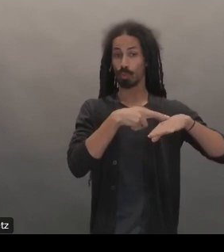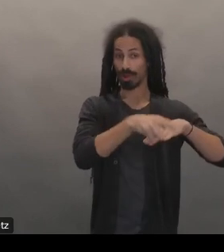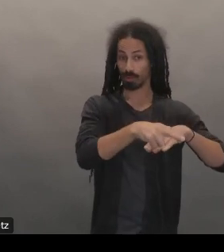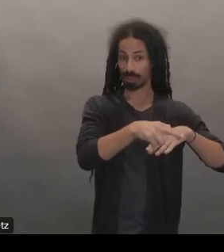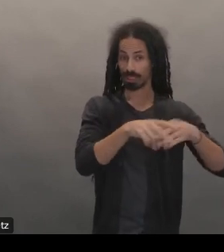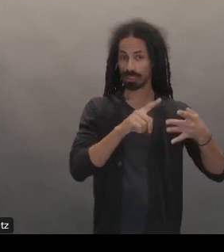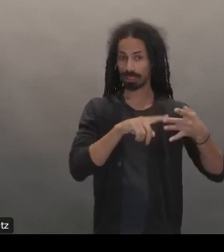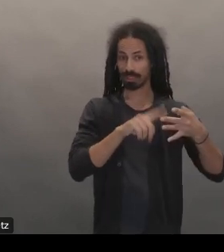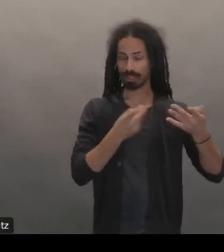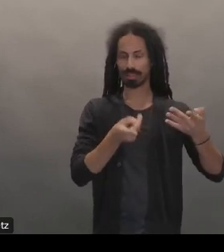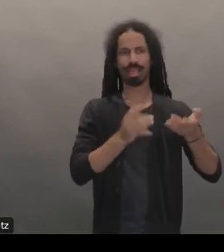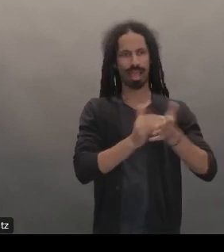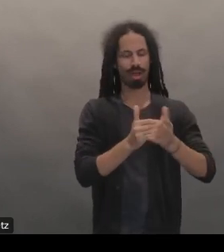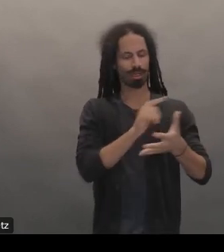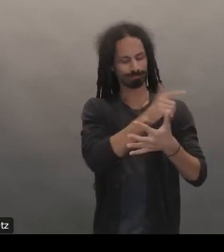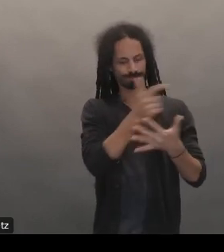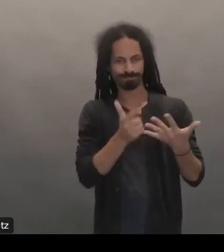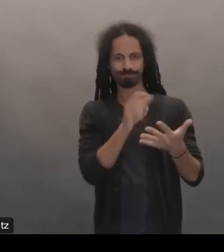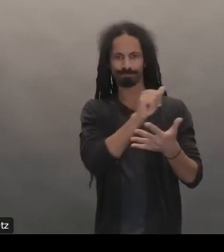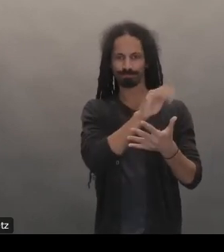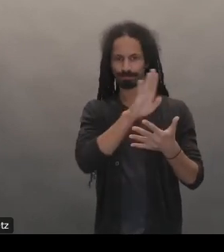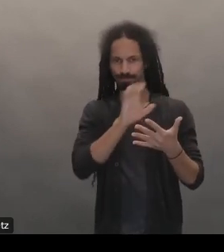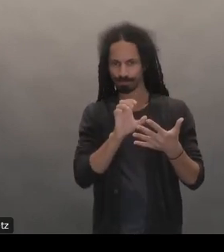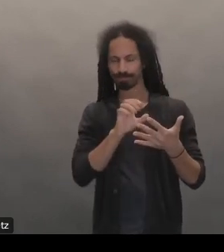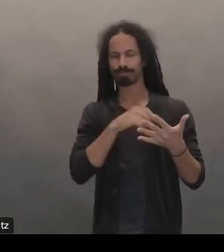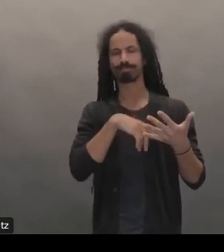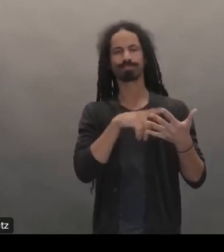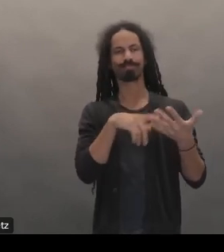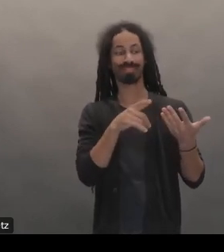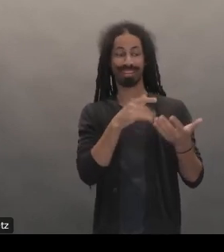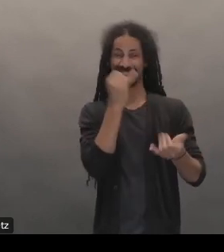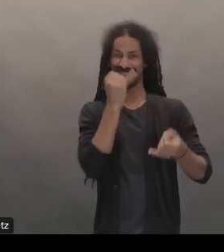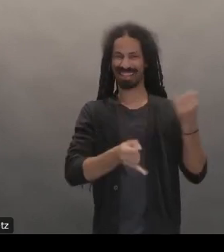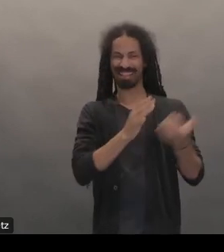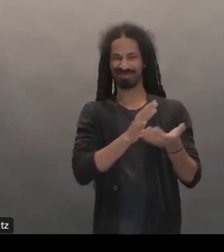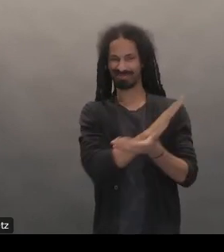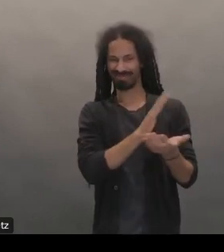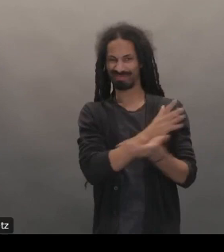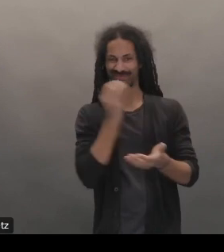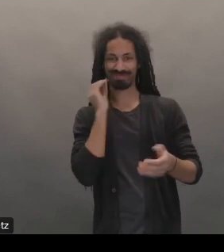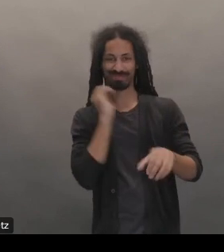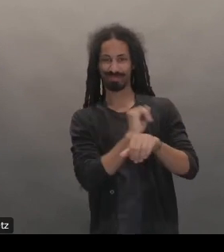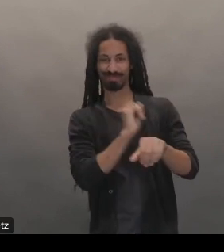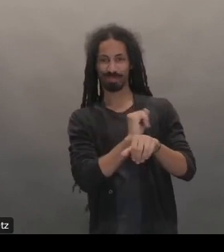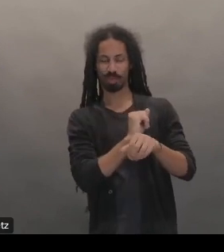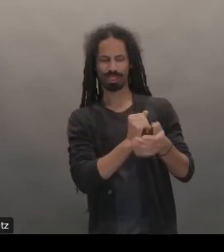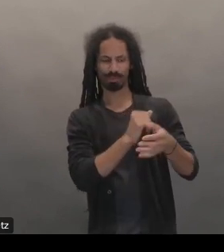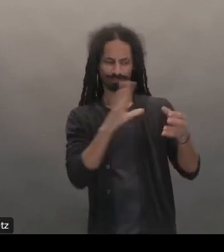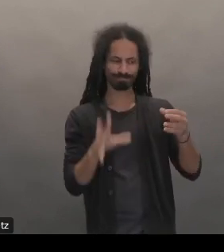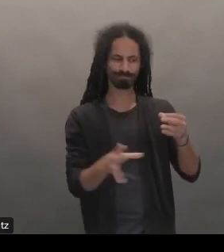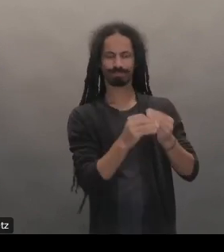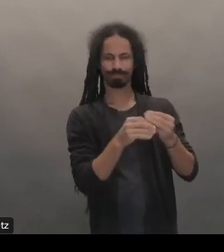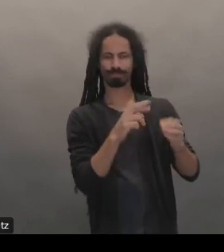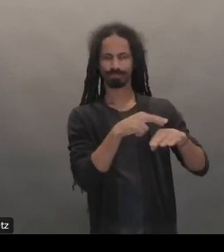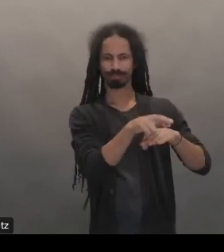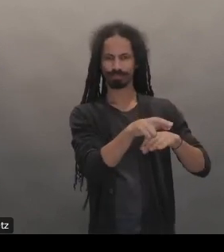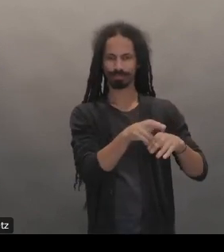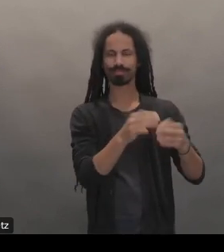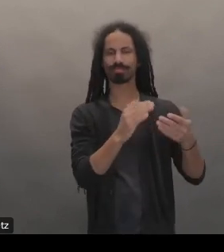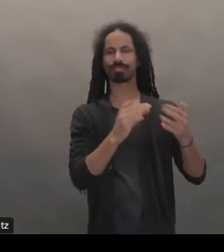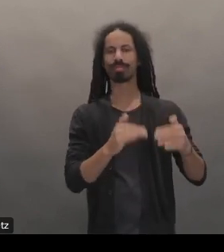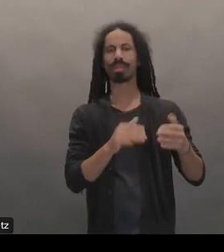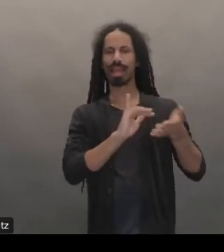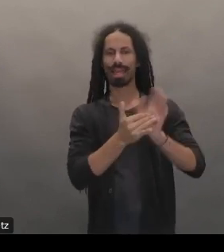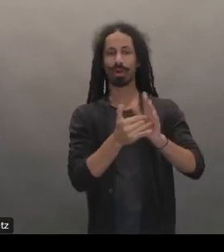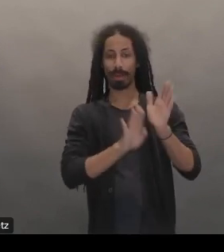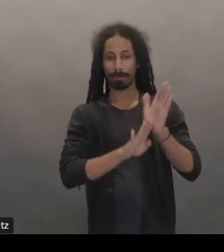listed alphabetically, a reference list at the end of your assignment. We talked about building references, right? How to start